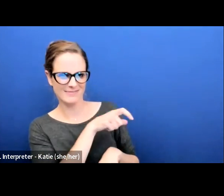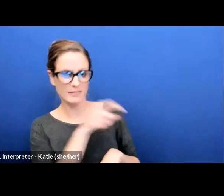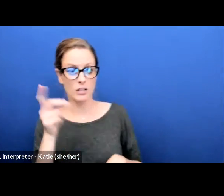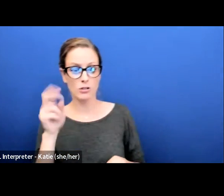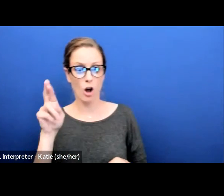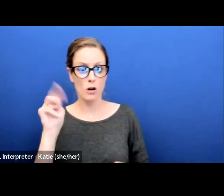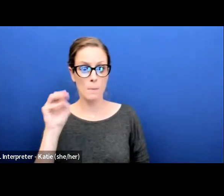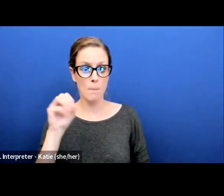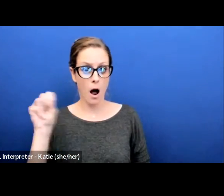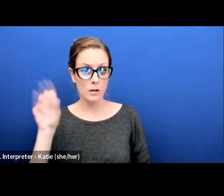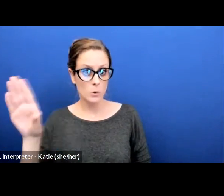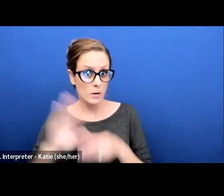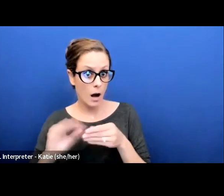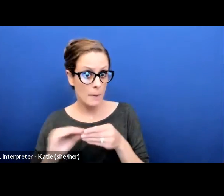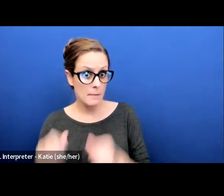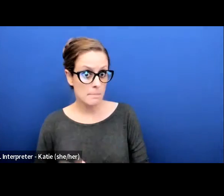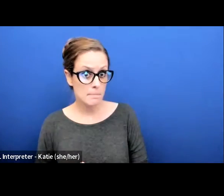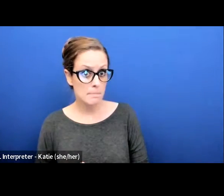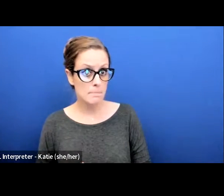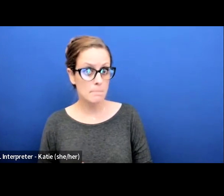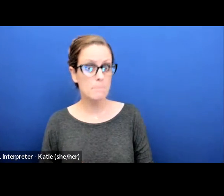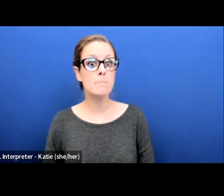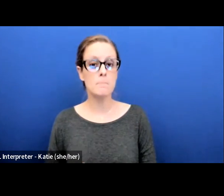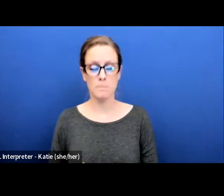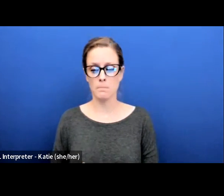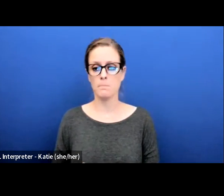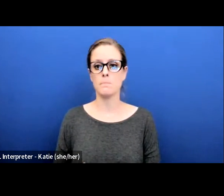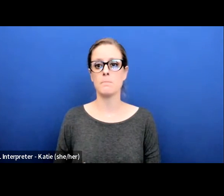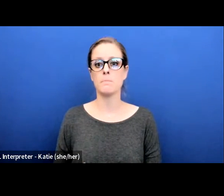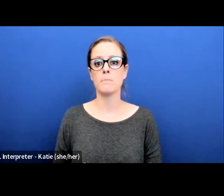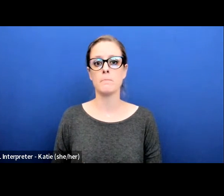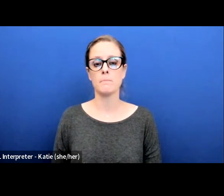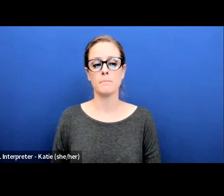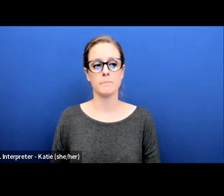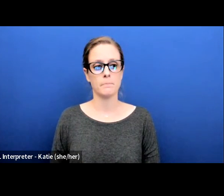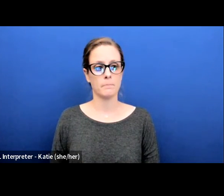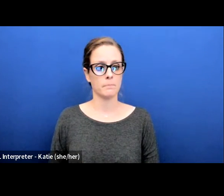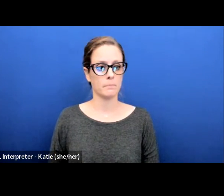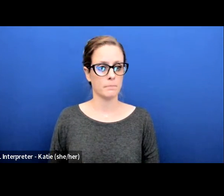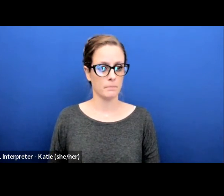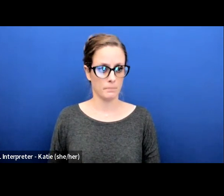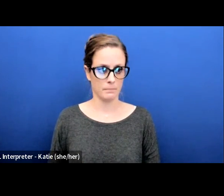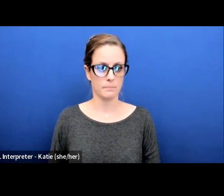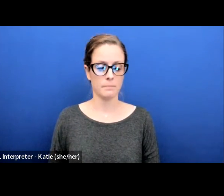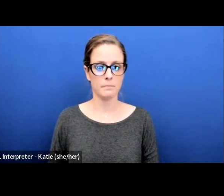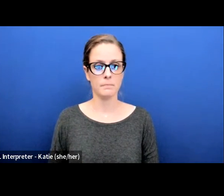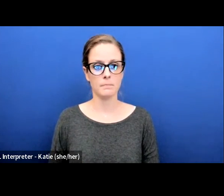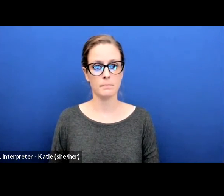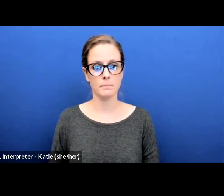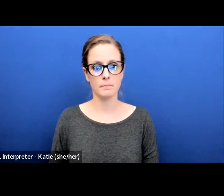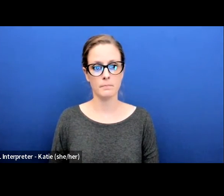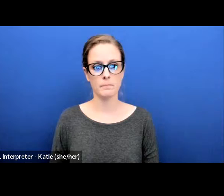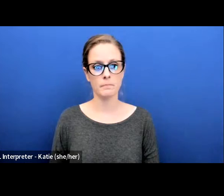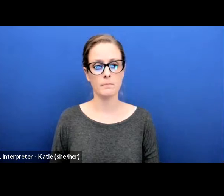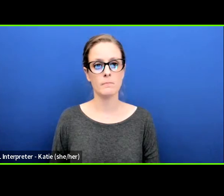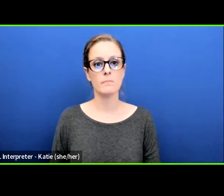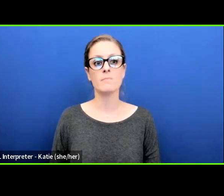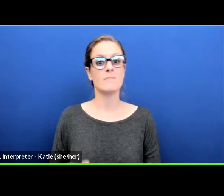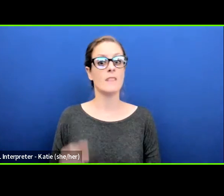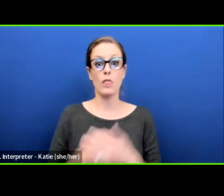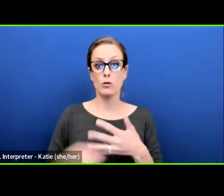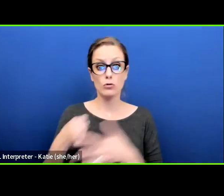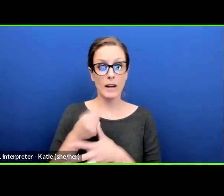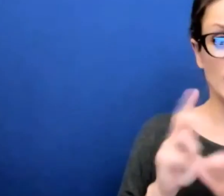a comment? Yeah, I think it probably the greatest challenge right now is that